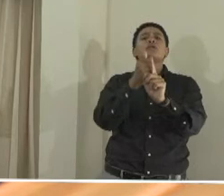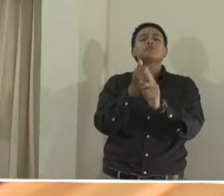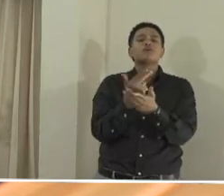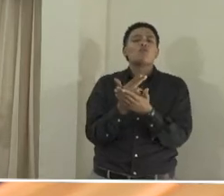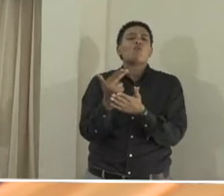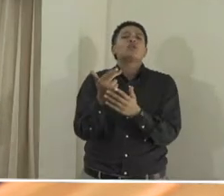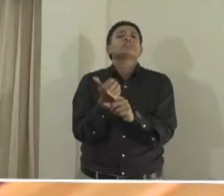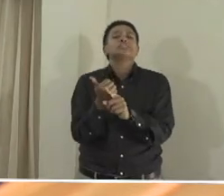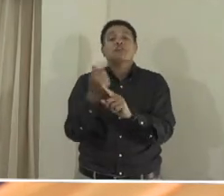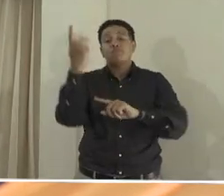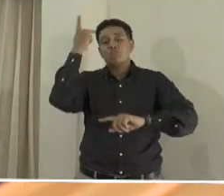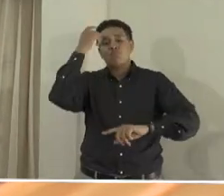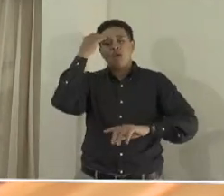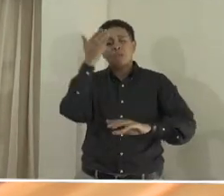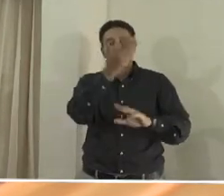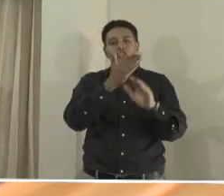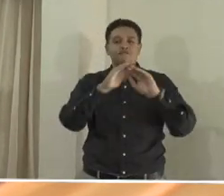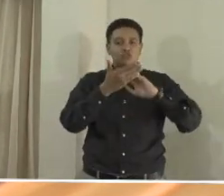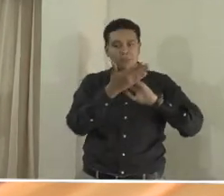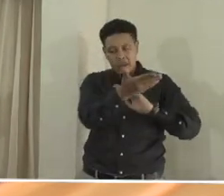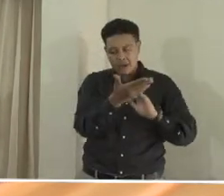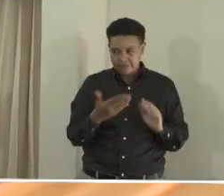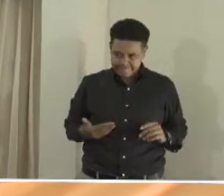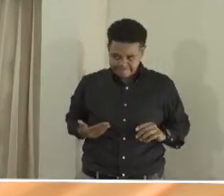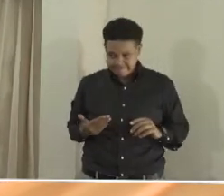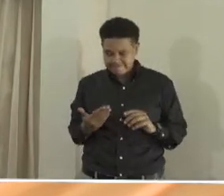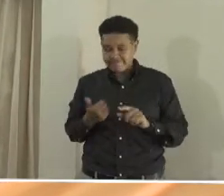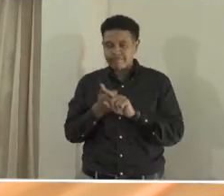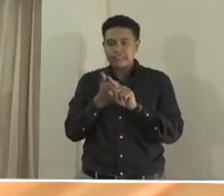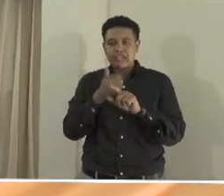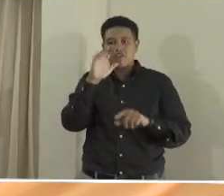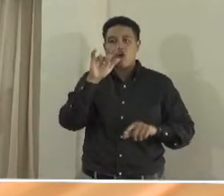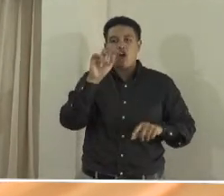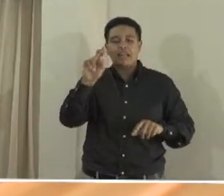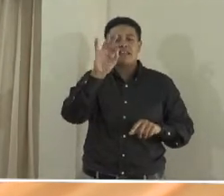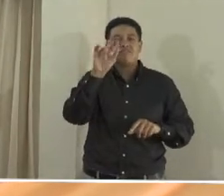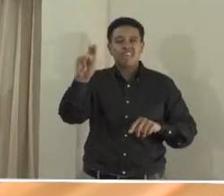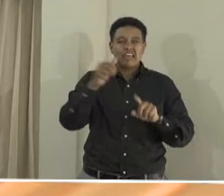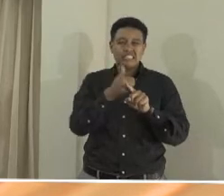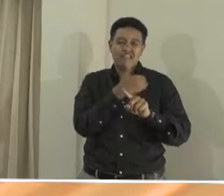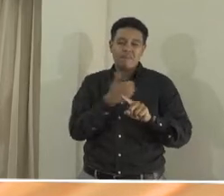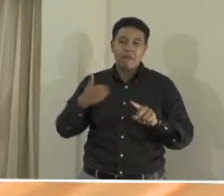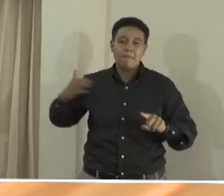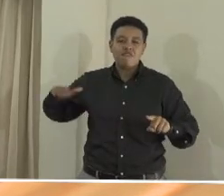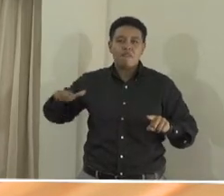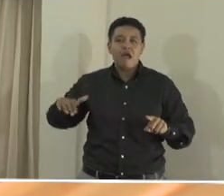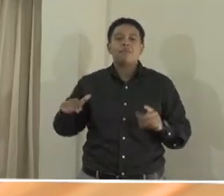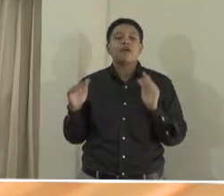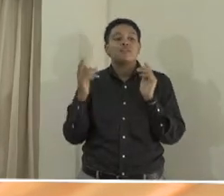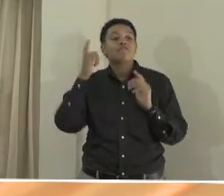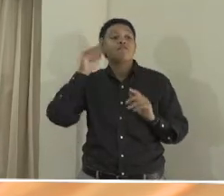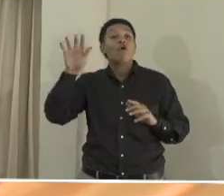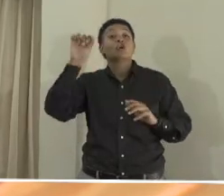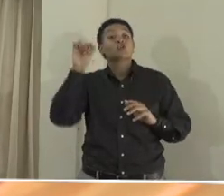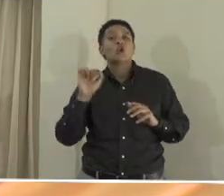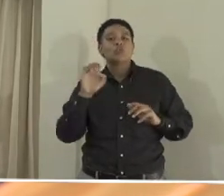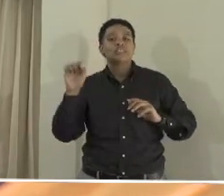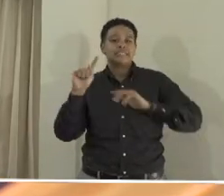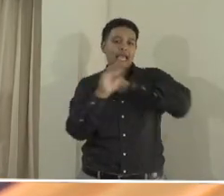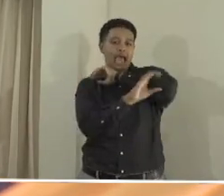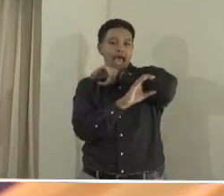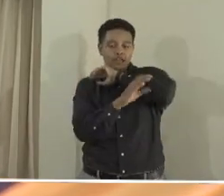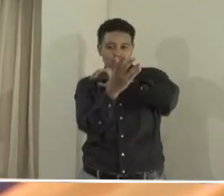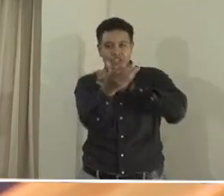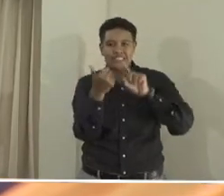Andrew Holness, Prime Minister. Mr. Colin Fagan, Member of Parliament for Southeast St.